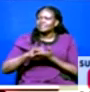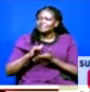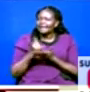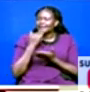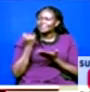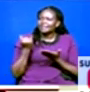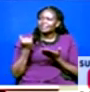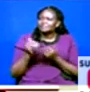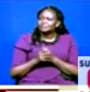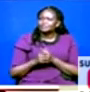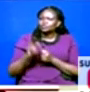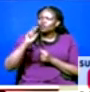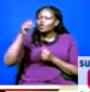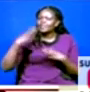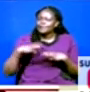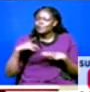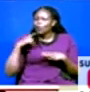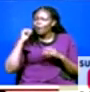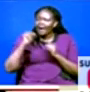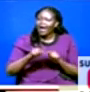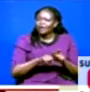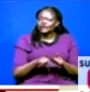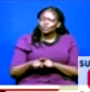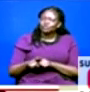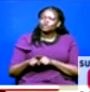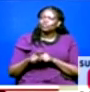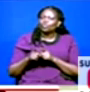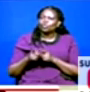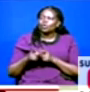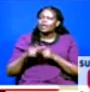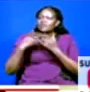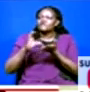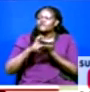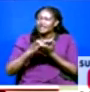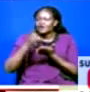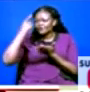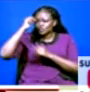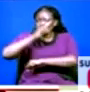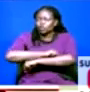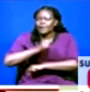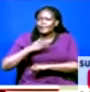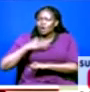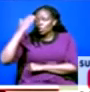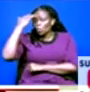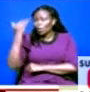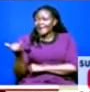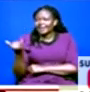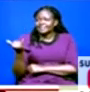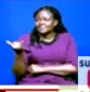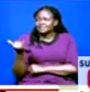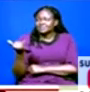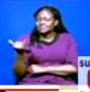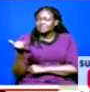look for other people who can also be able to provide funding for our schools? Because putting